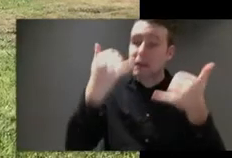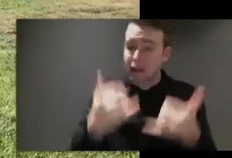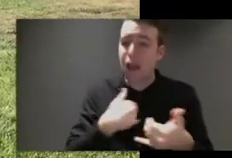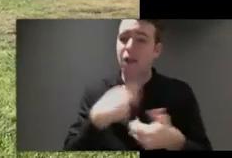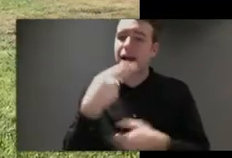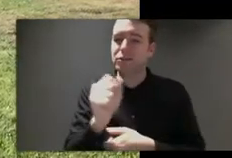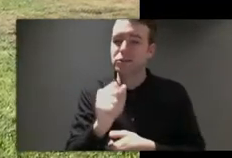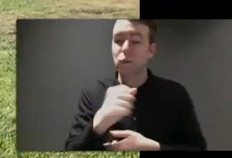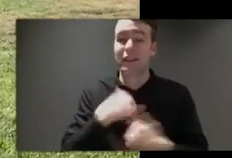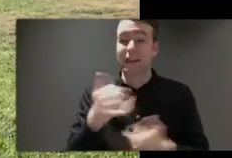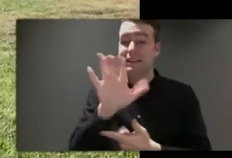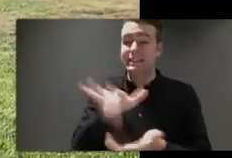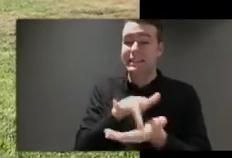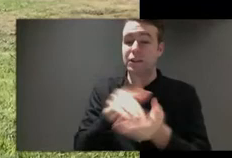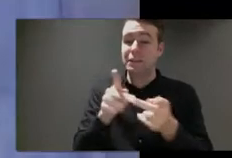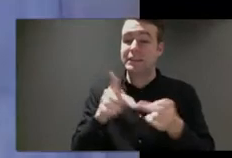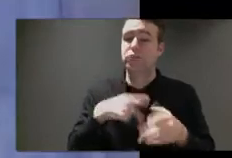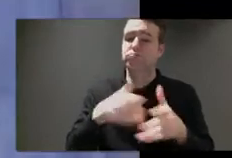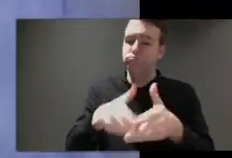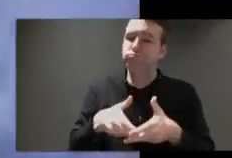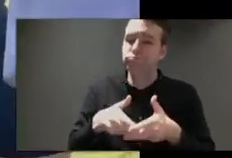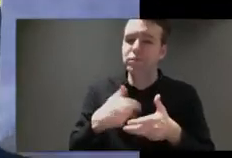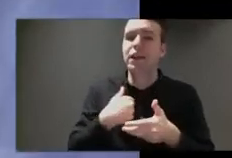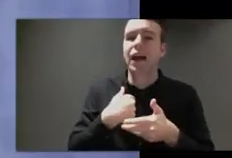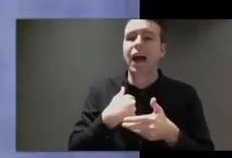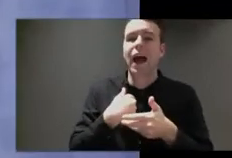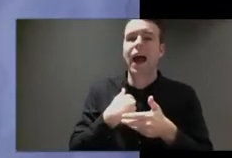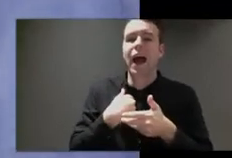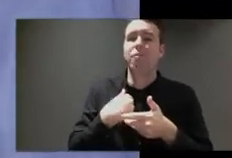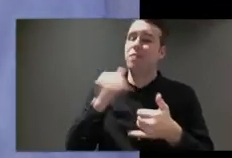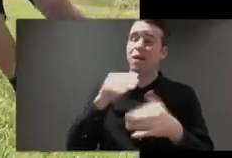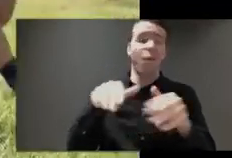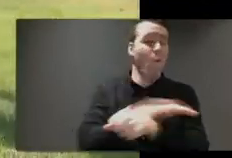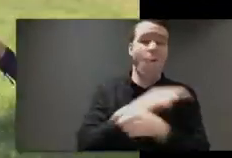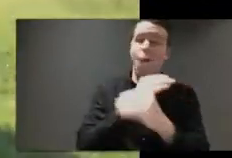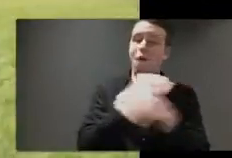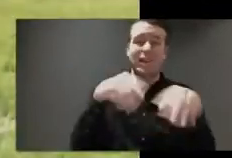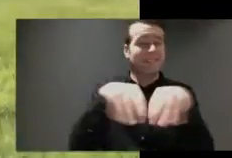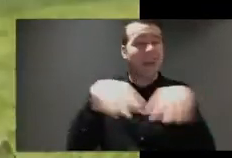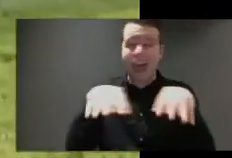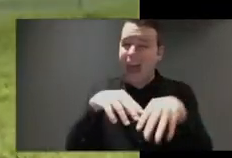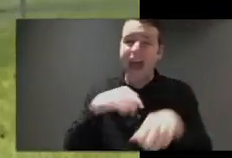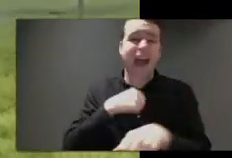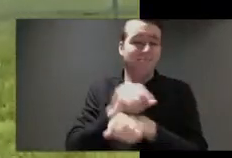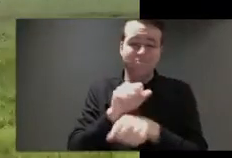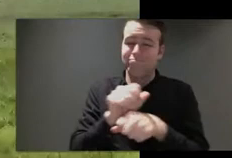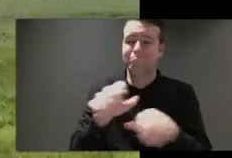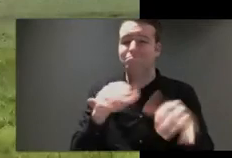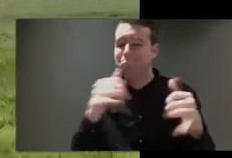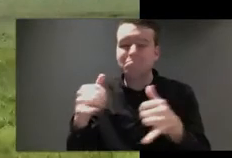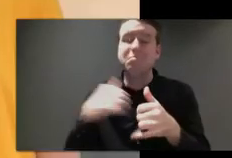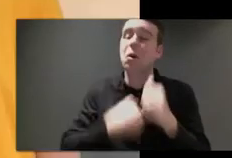played center, which I currently play. I played right guard. I played basically the whole O-line in my life, and I've also played defense,